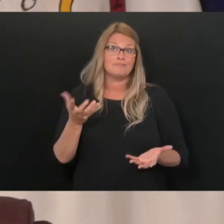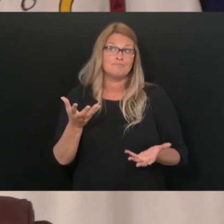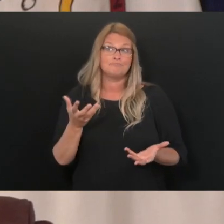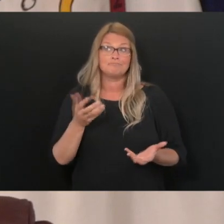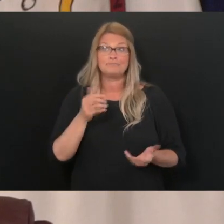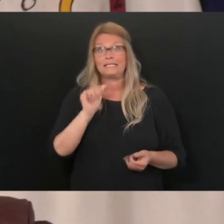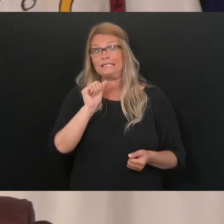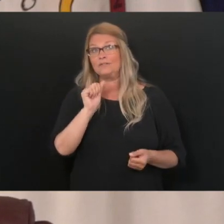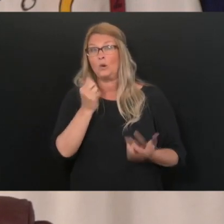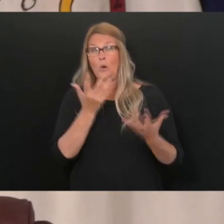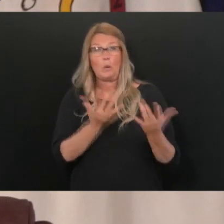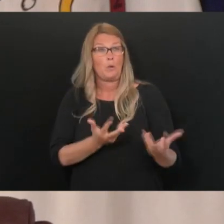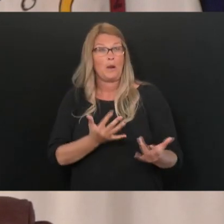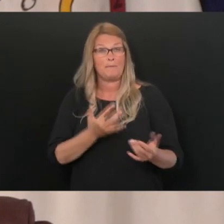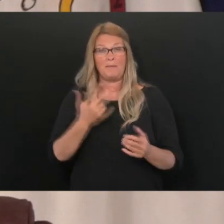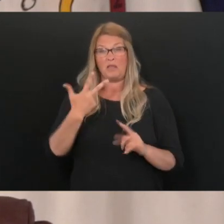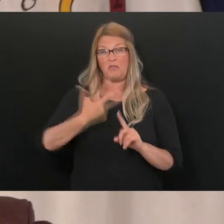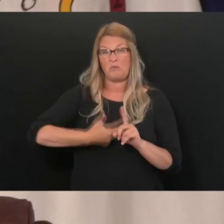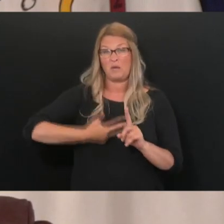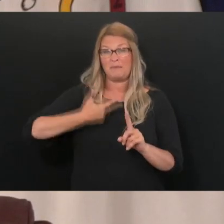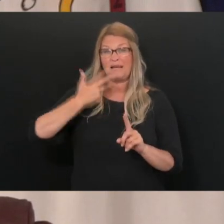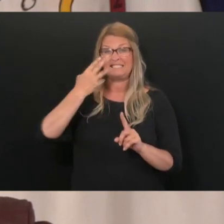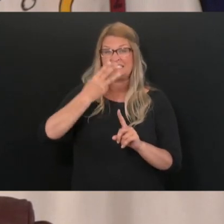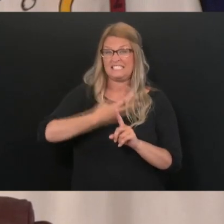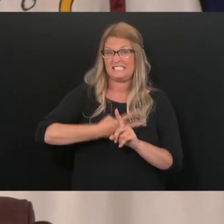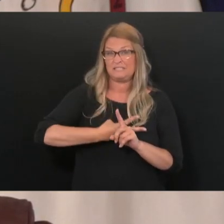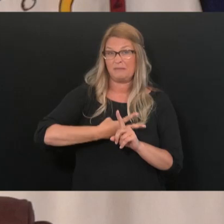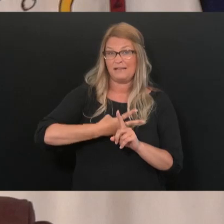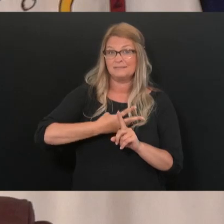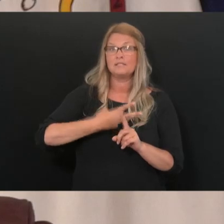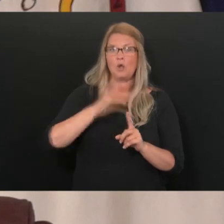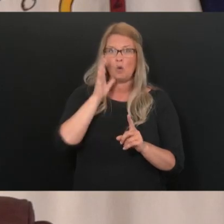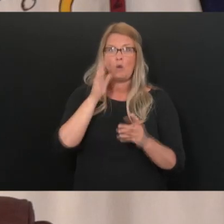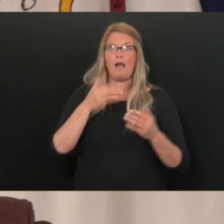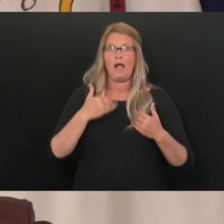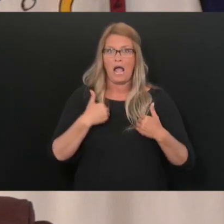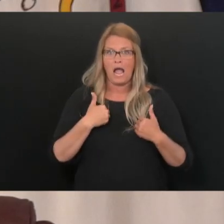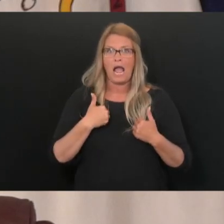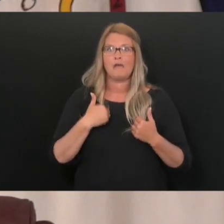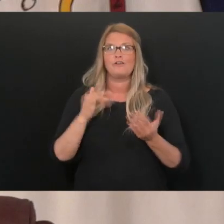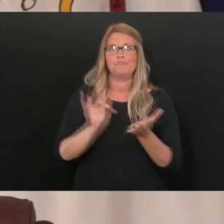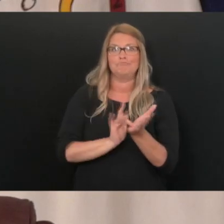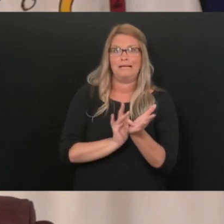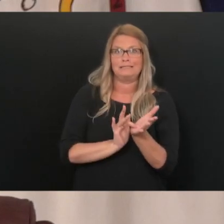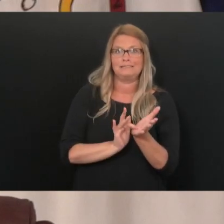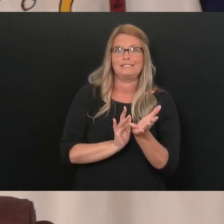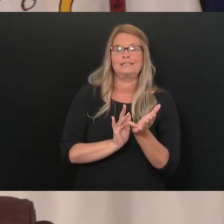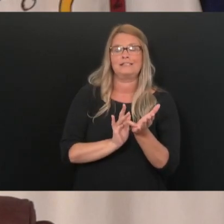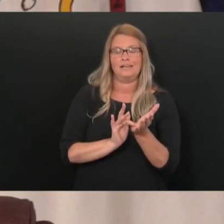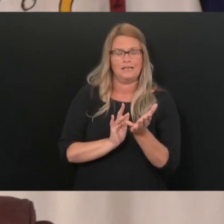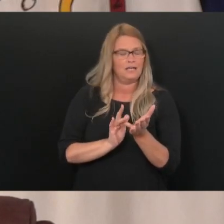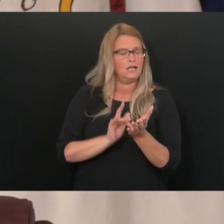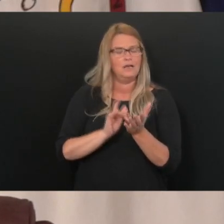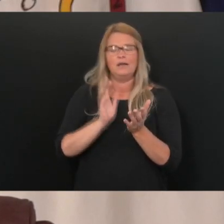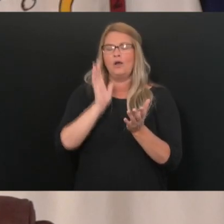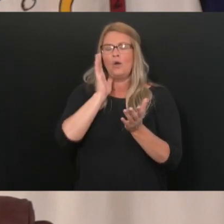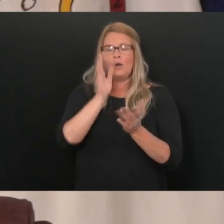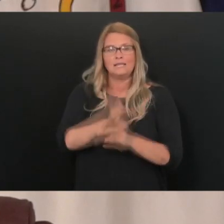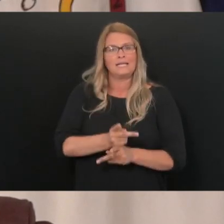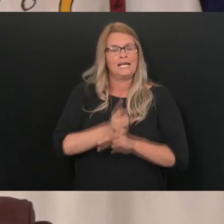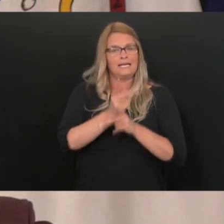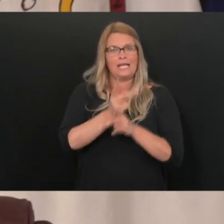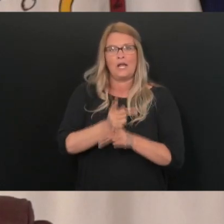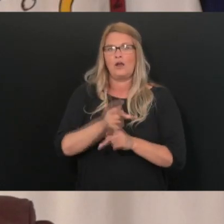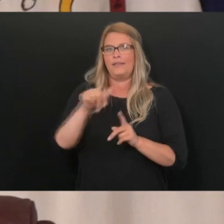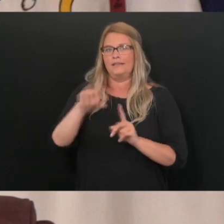another 3 to 6 months, and we ought to have a vaccine that will really be able to take care of us and really